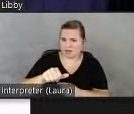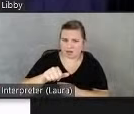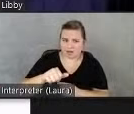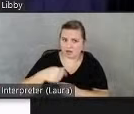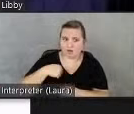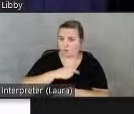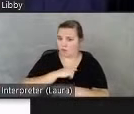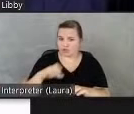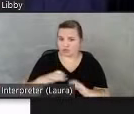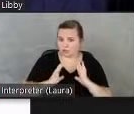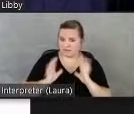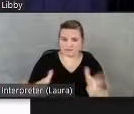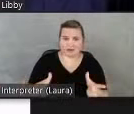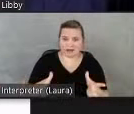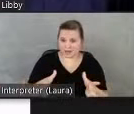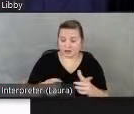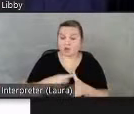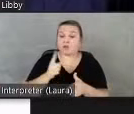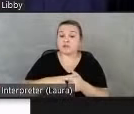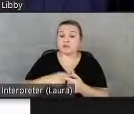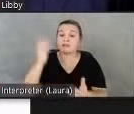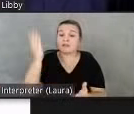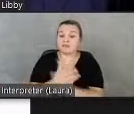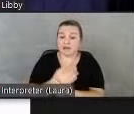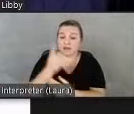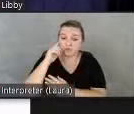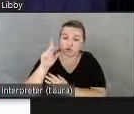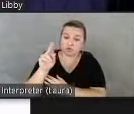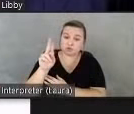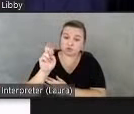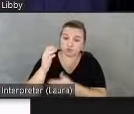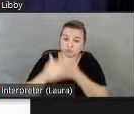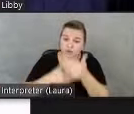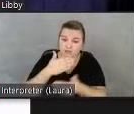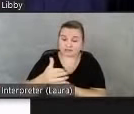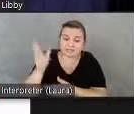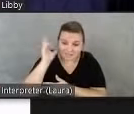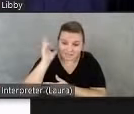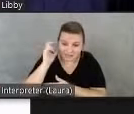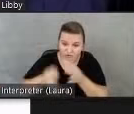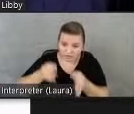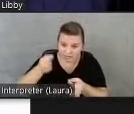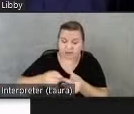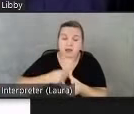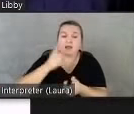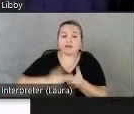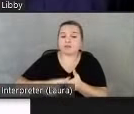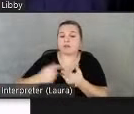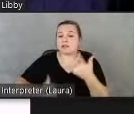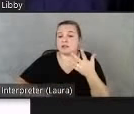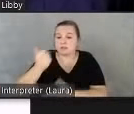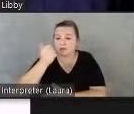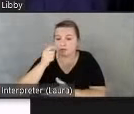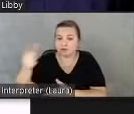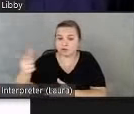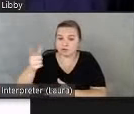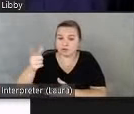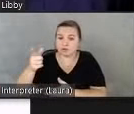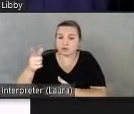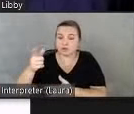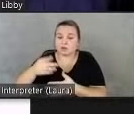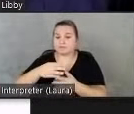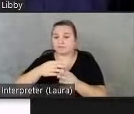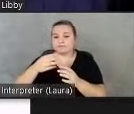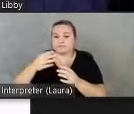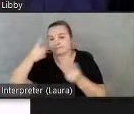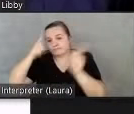just fine. And so they filed for due process hearing. They used administrative law judges, and the administrative law judge sided with the parent, the